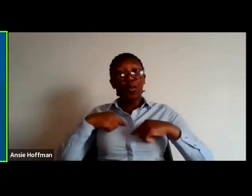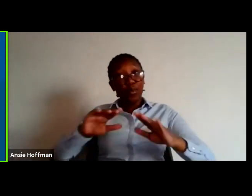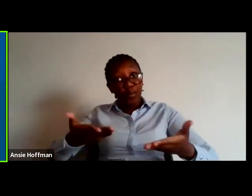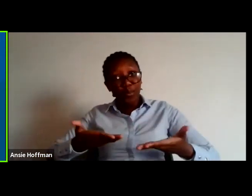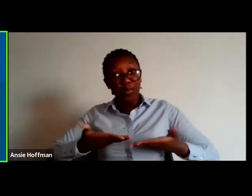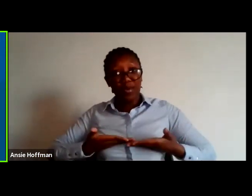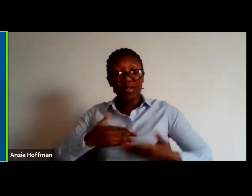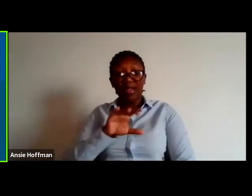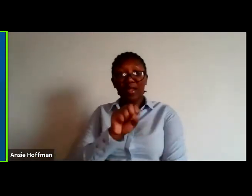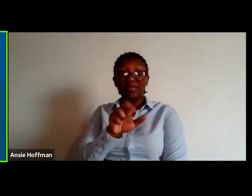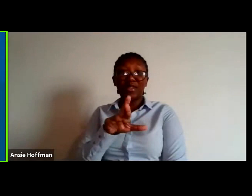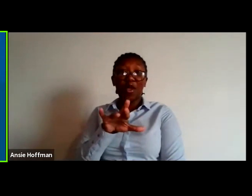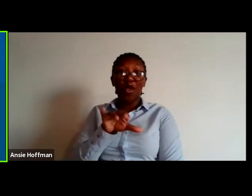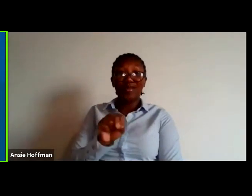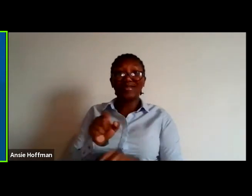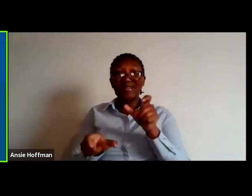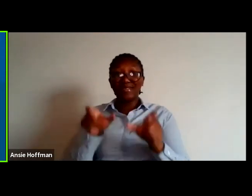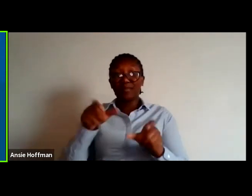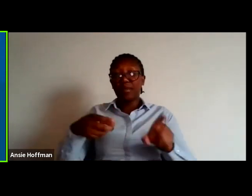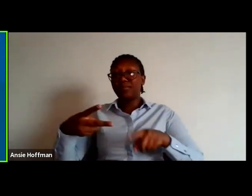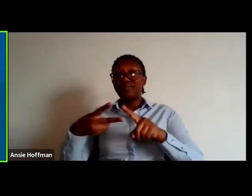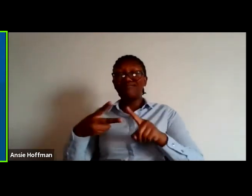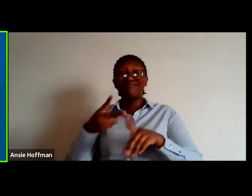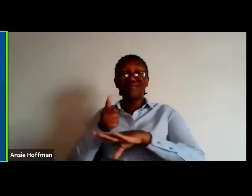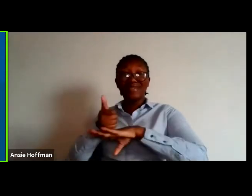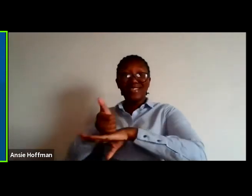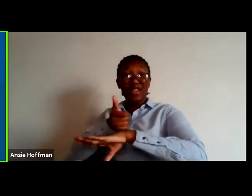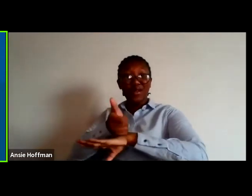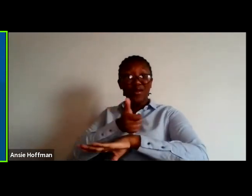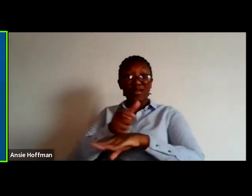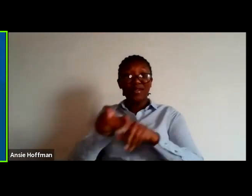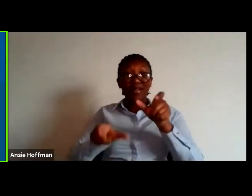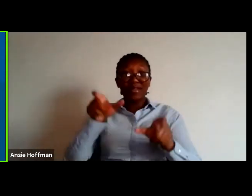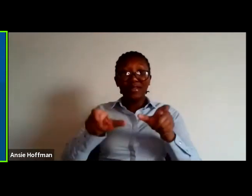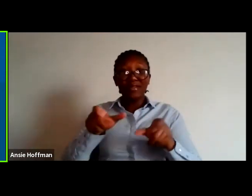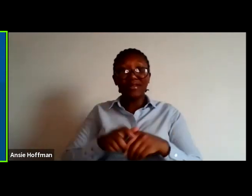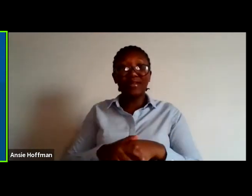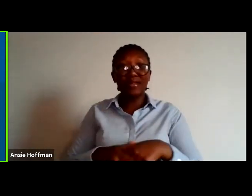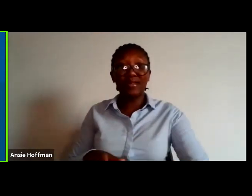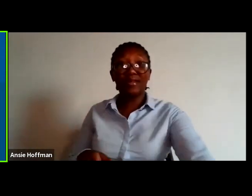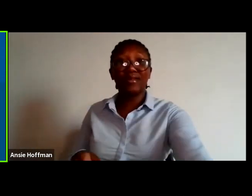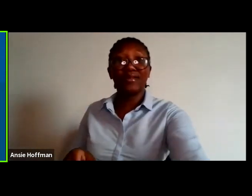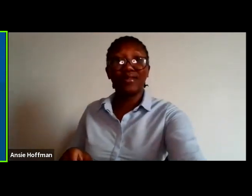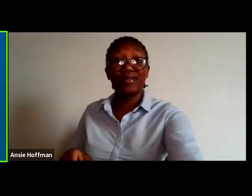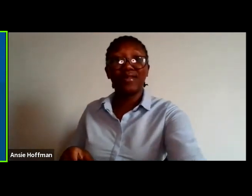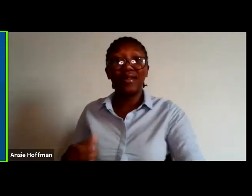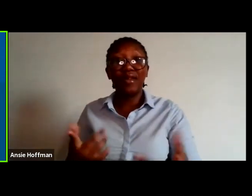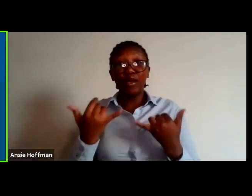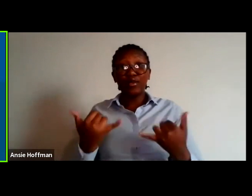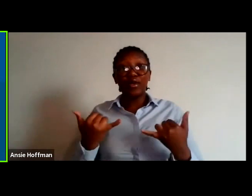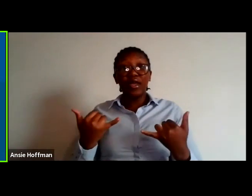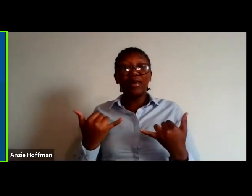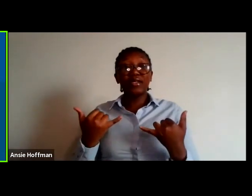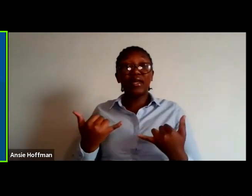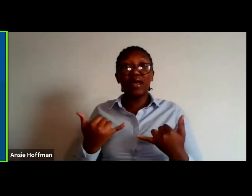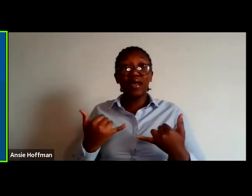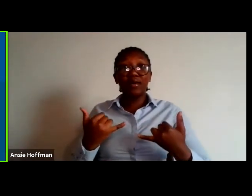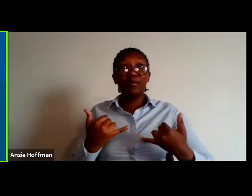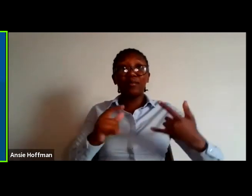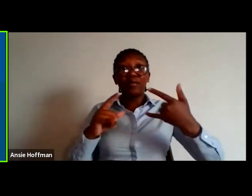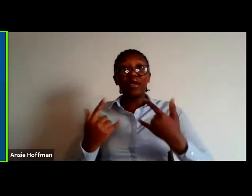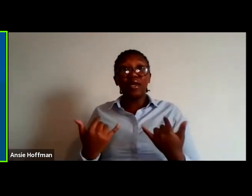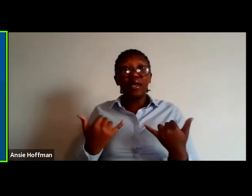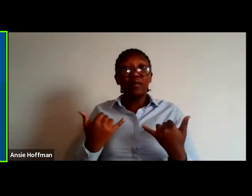colleagues, different stakeholders online. The aim of today's webinar is to educate and